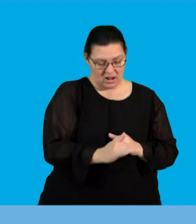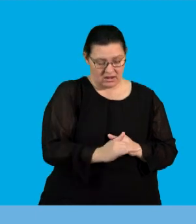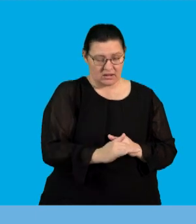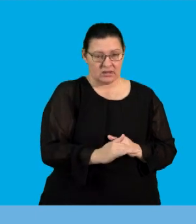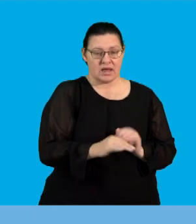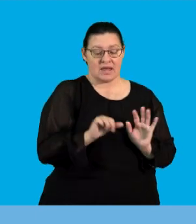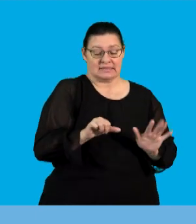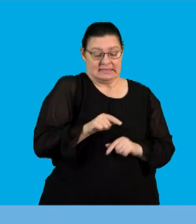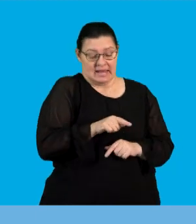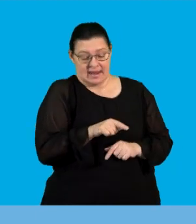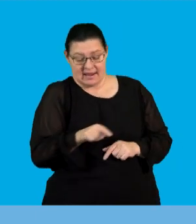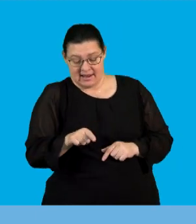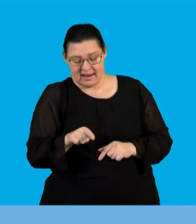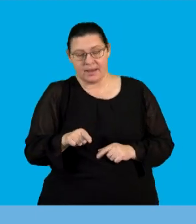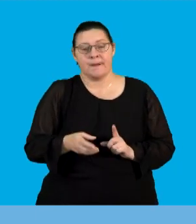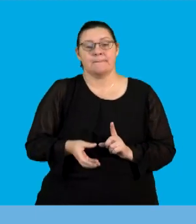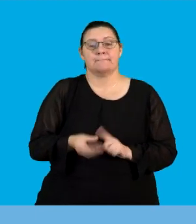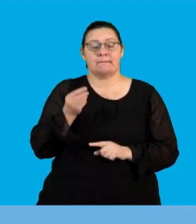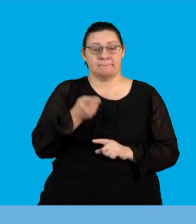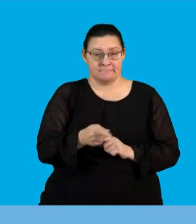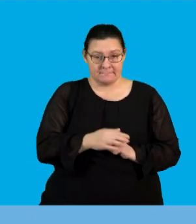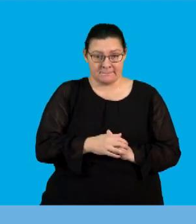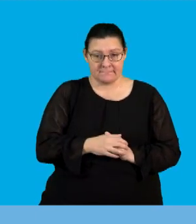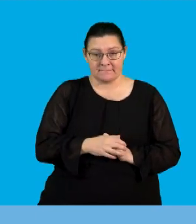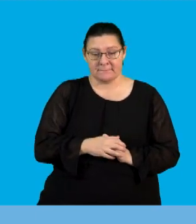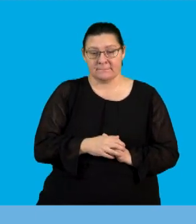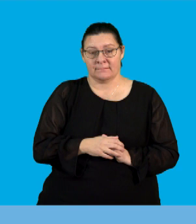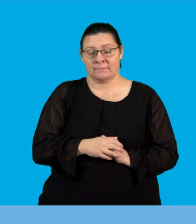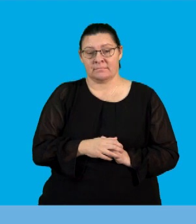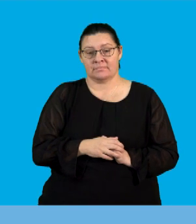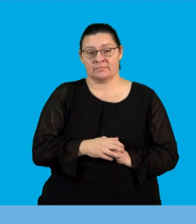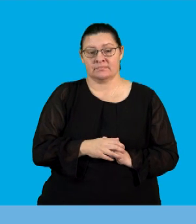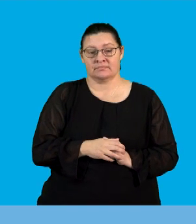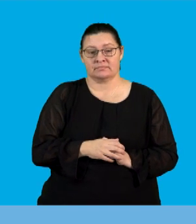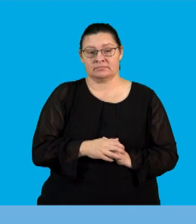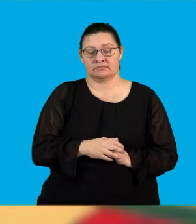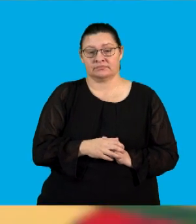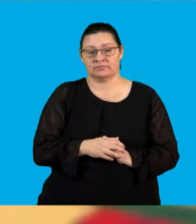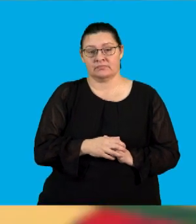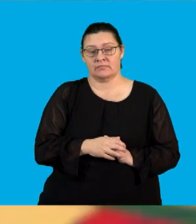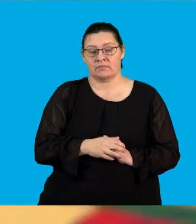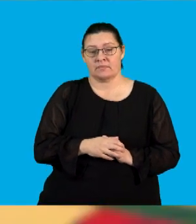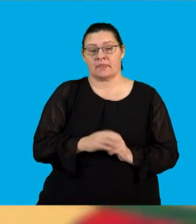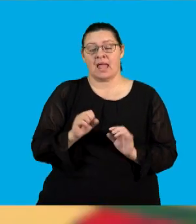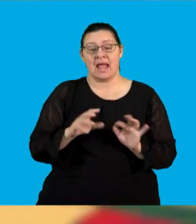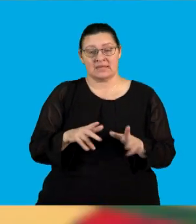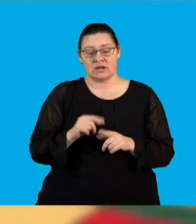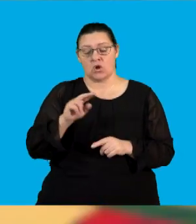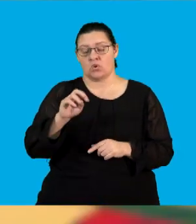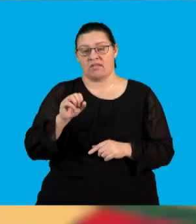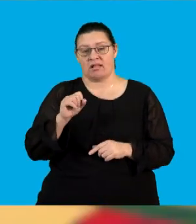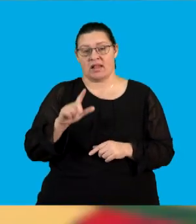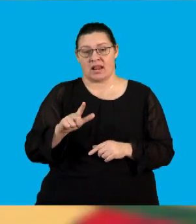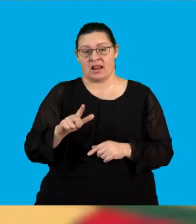we have 18 groups in the periodic table, vertically from 1, 2, 3, all the way to group 18, the last one, known as the noble gases, because they